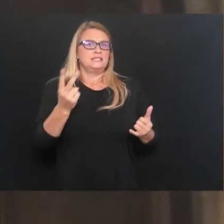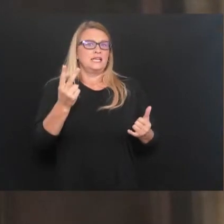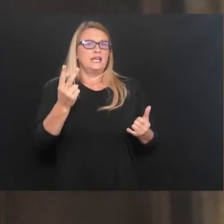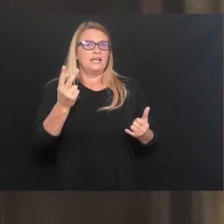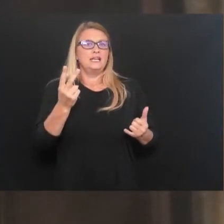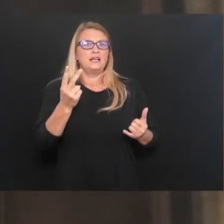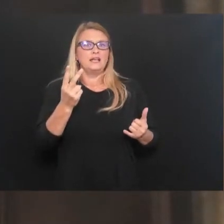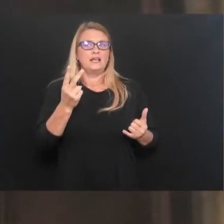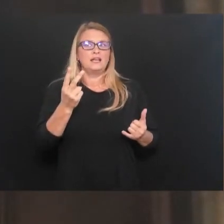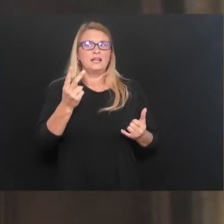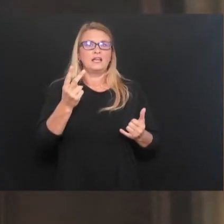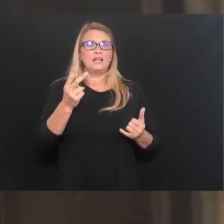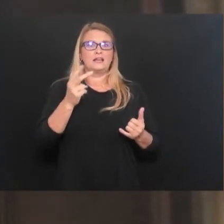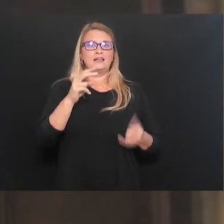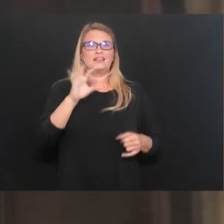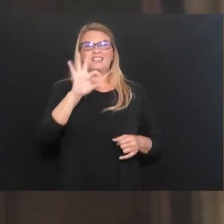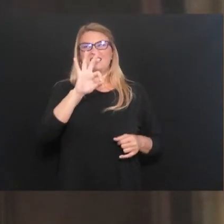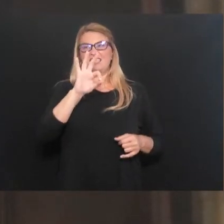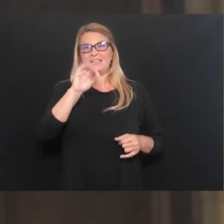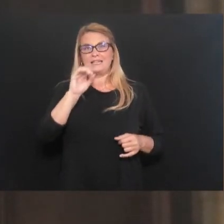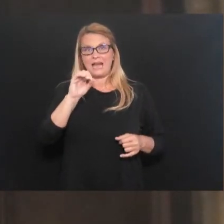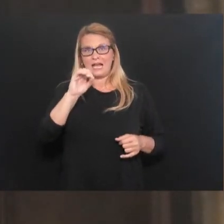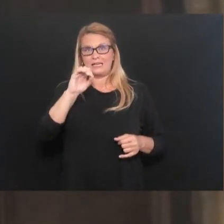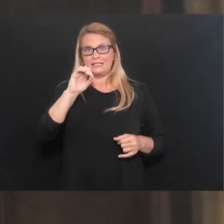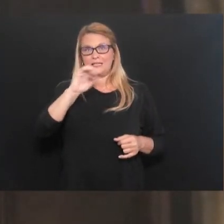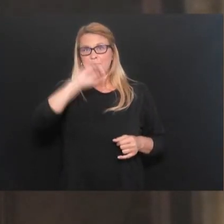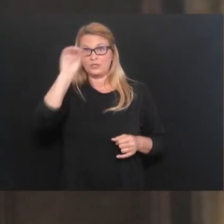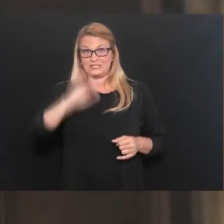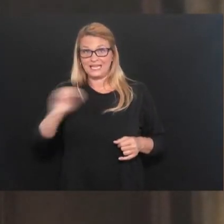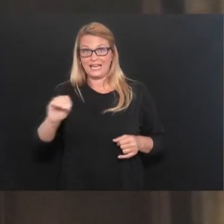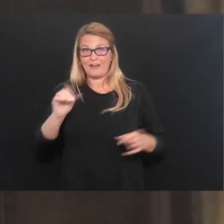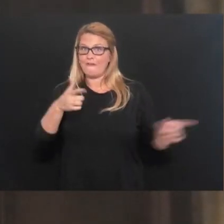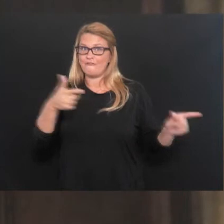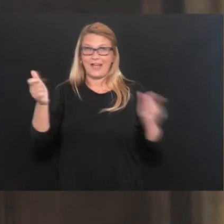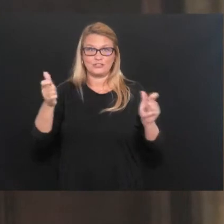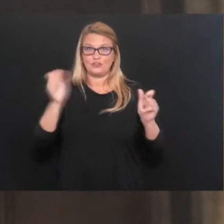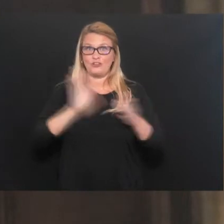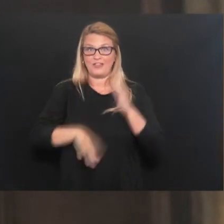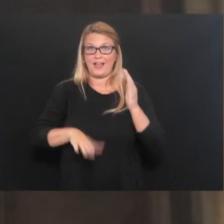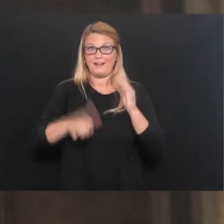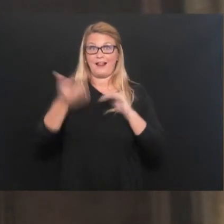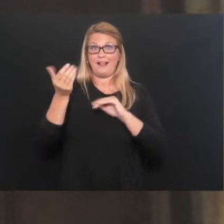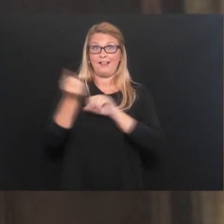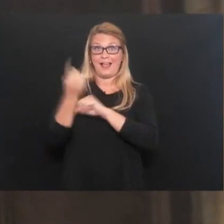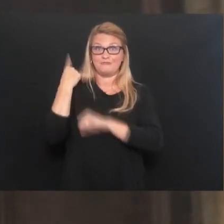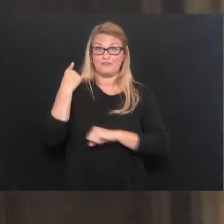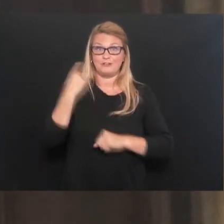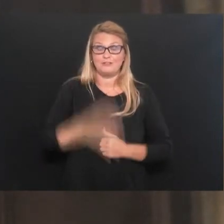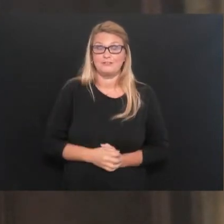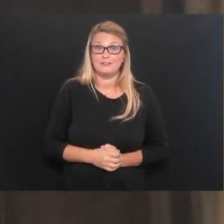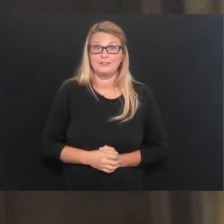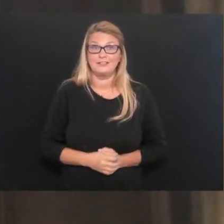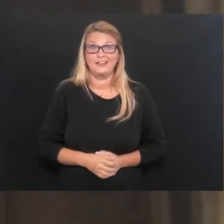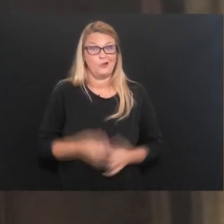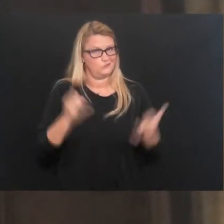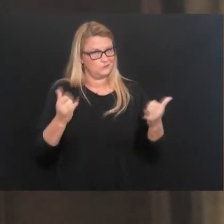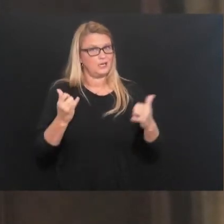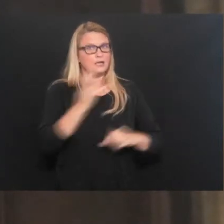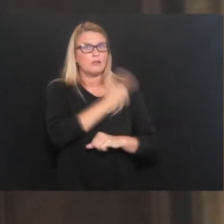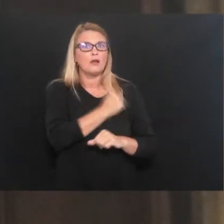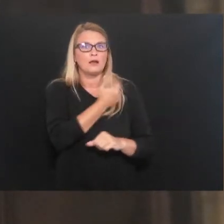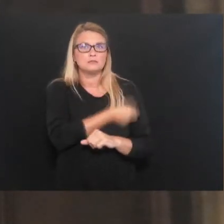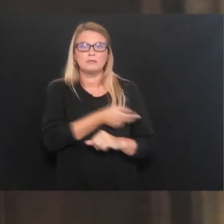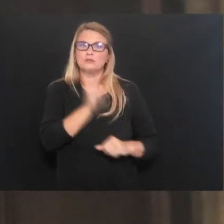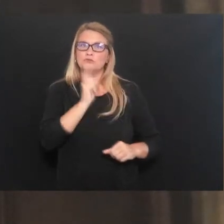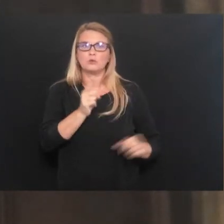those beds about 90 days faster this time than we did last time. So at this rate, our hospitals are going to